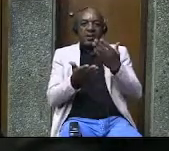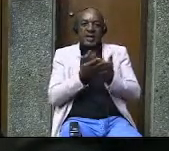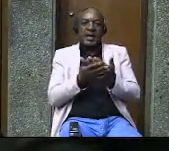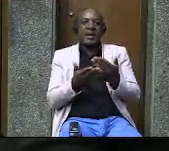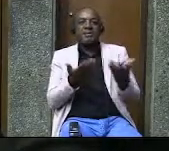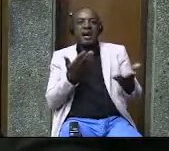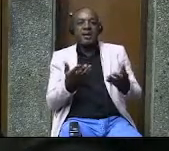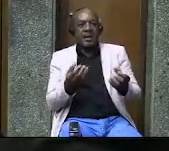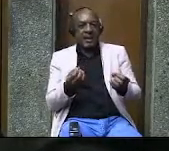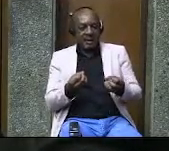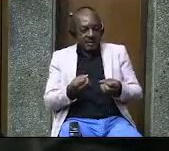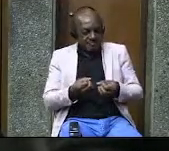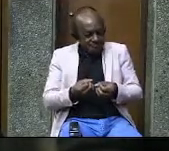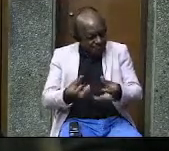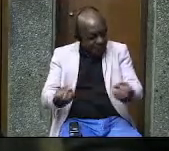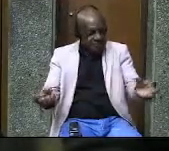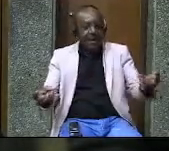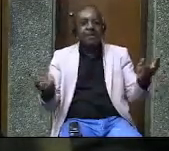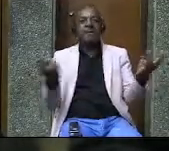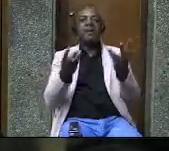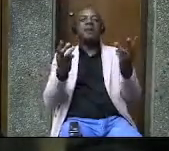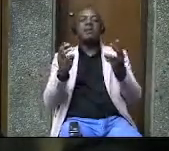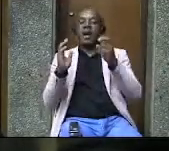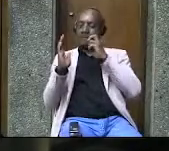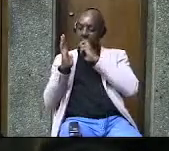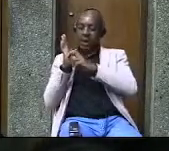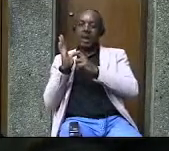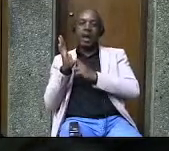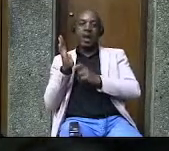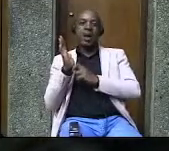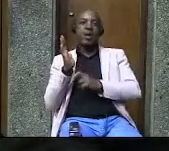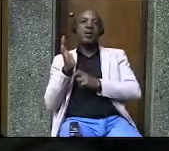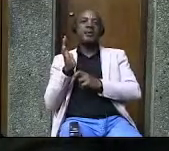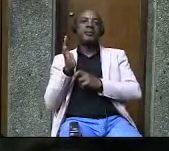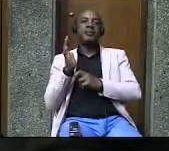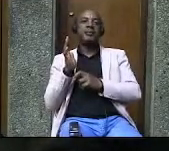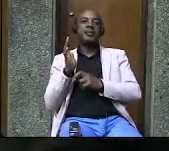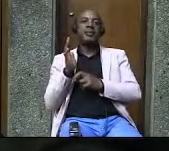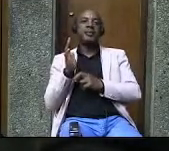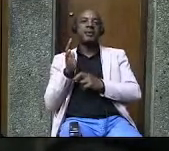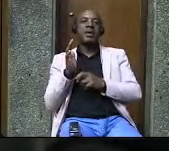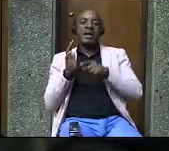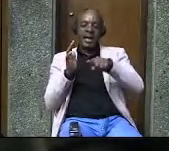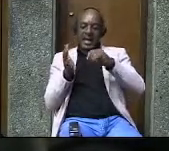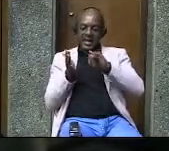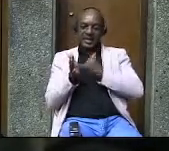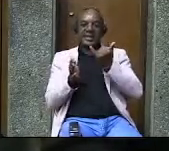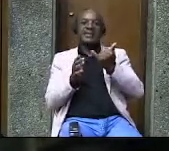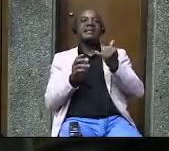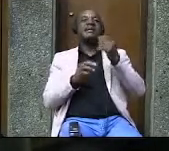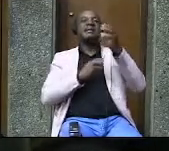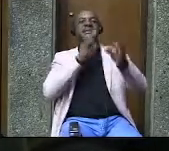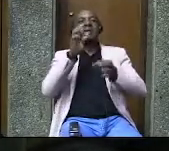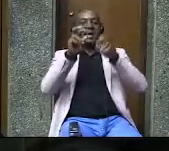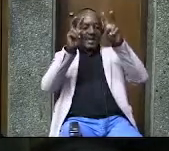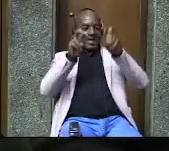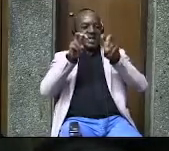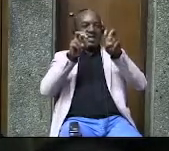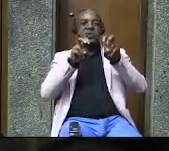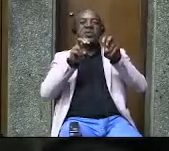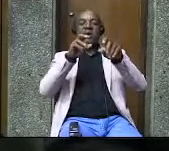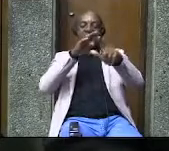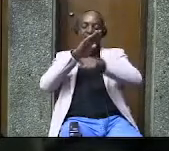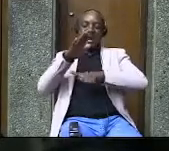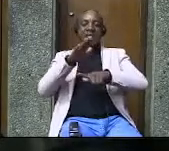into the country at the cost of our own people that needs land here? Immigrants that bought more and